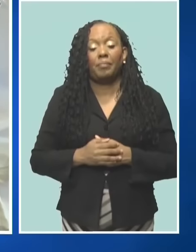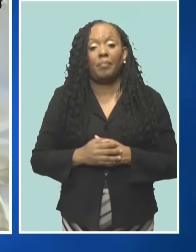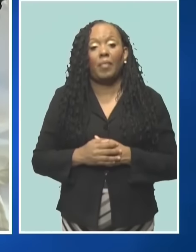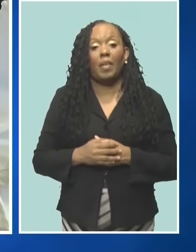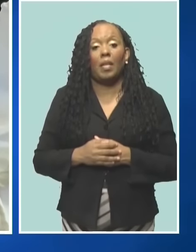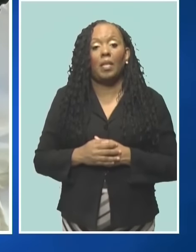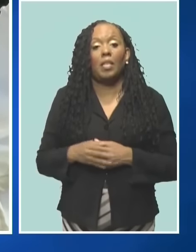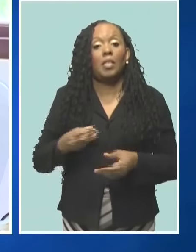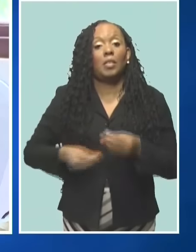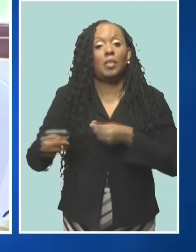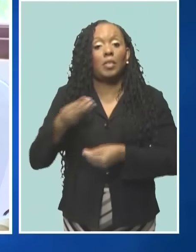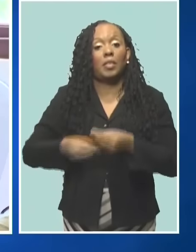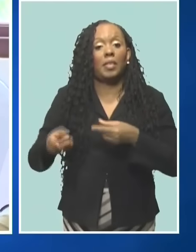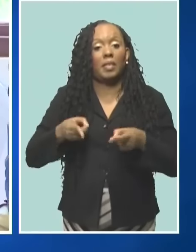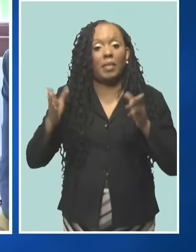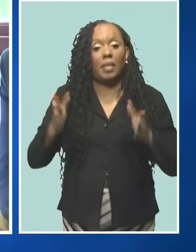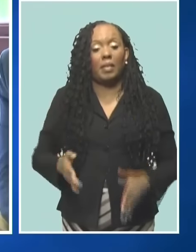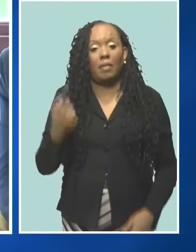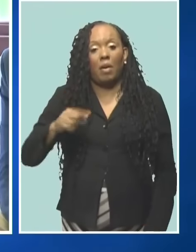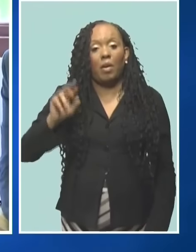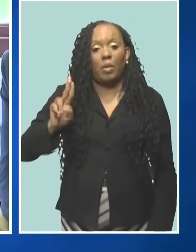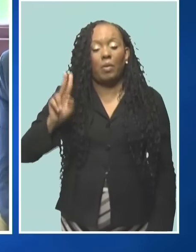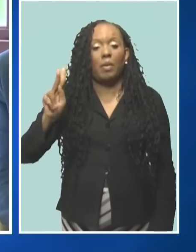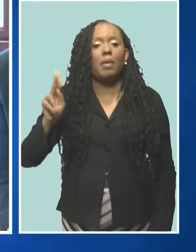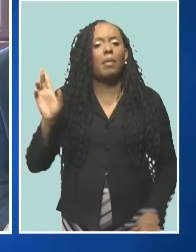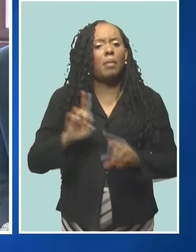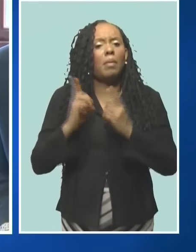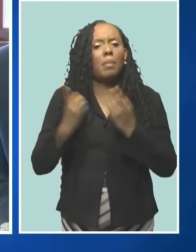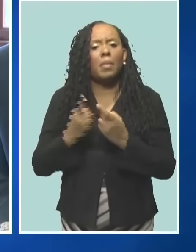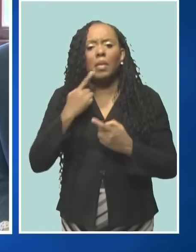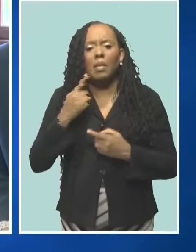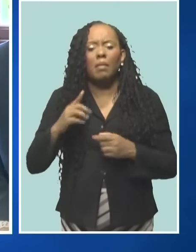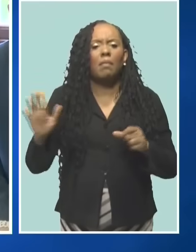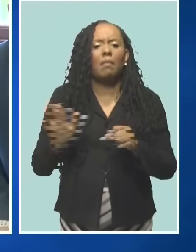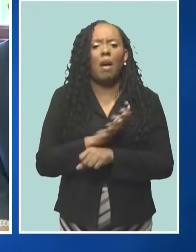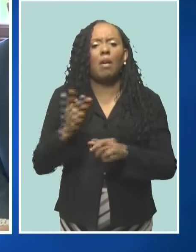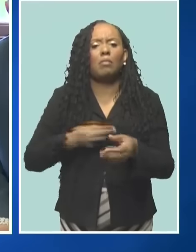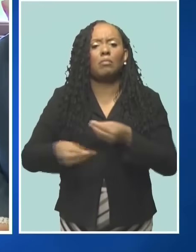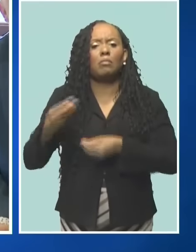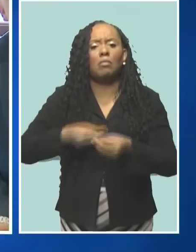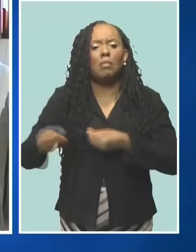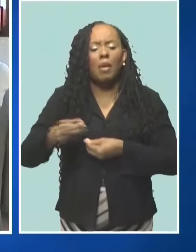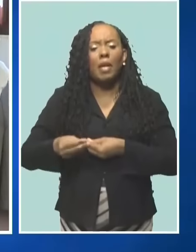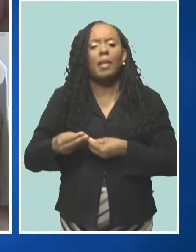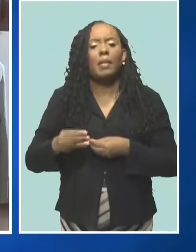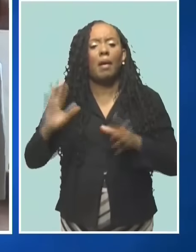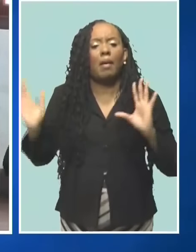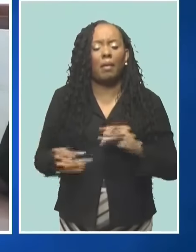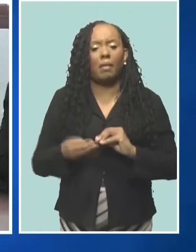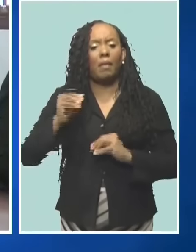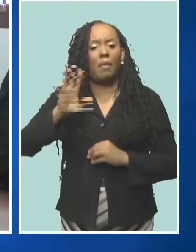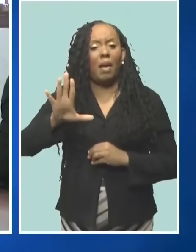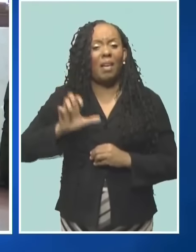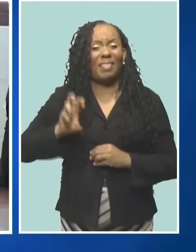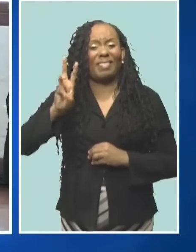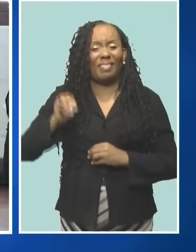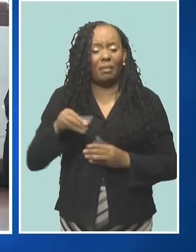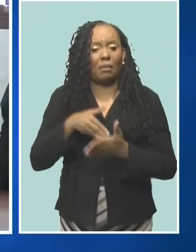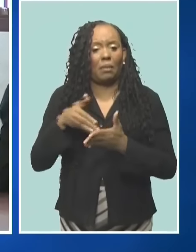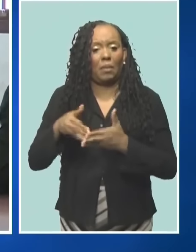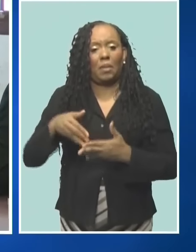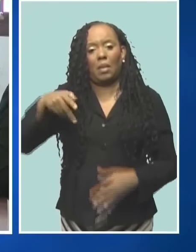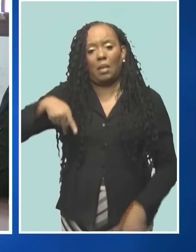Trade, based in Barbados, Jamila Ward, says total trade between the UK and Barbados was £560 million in the